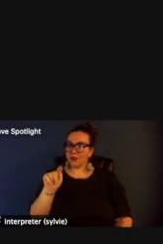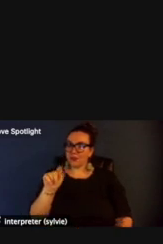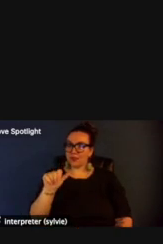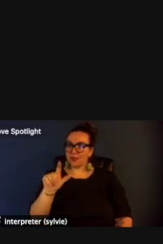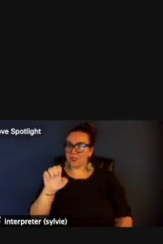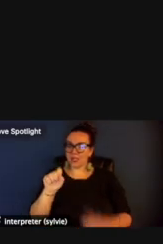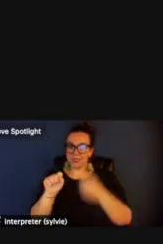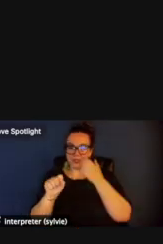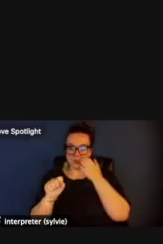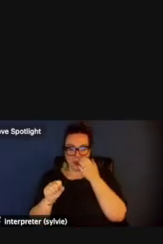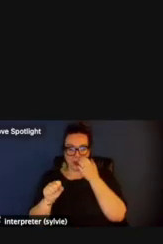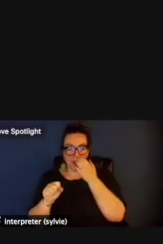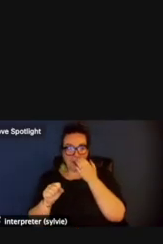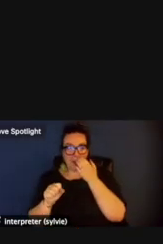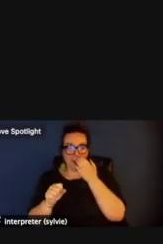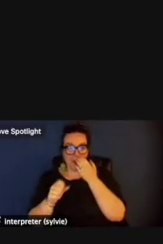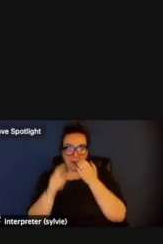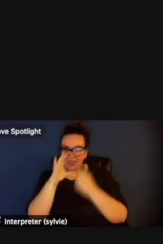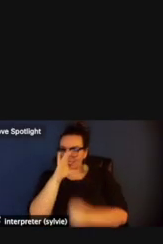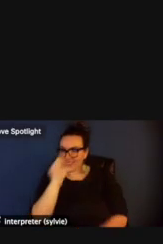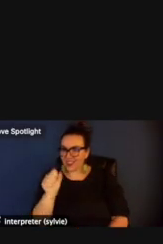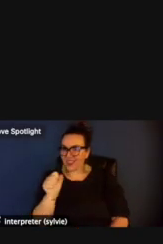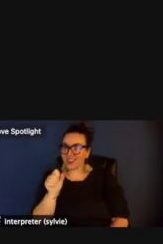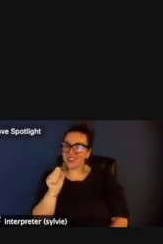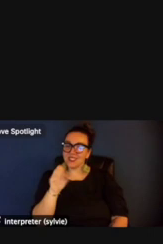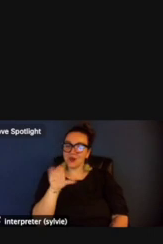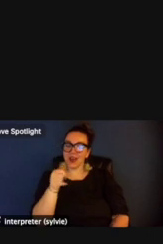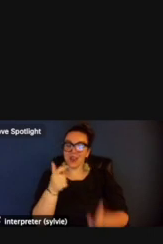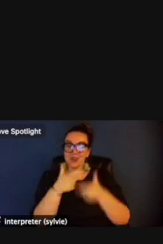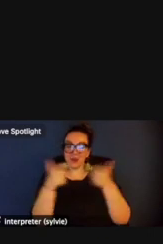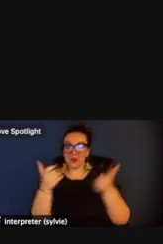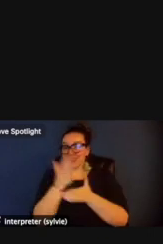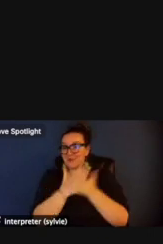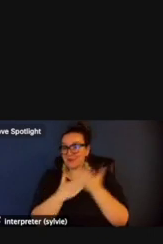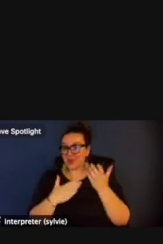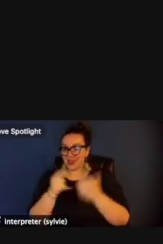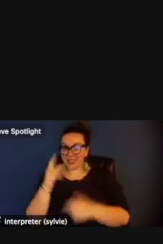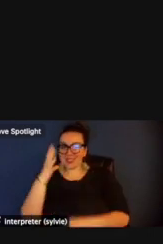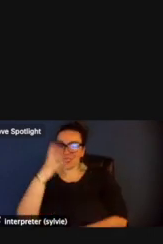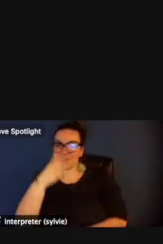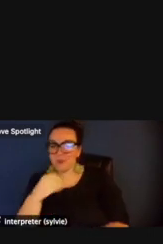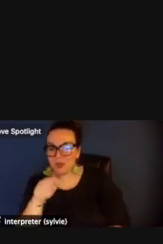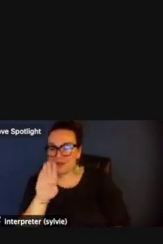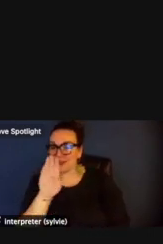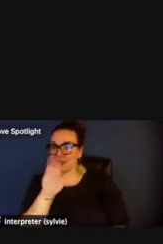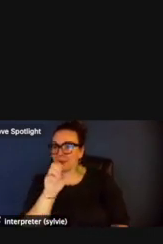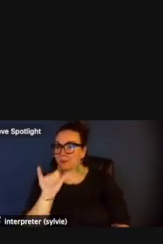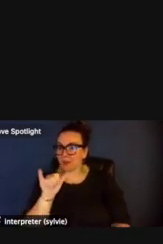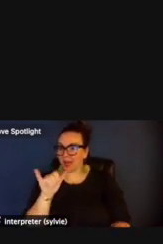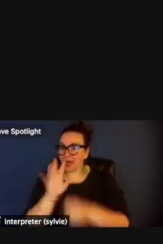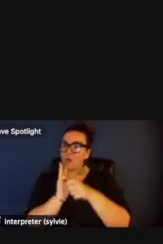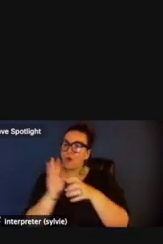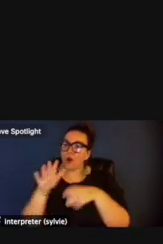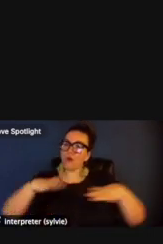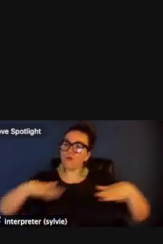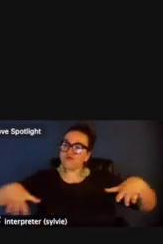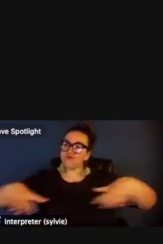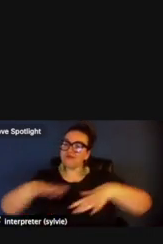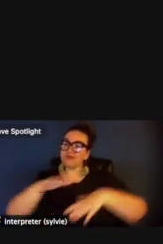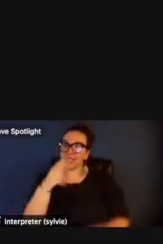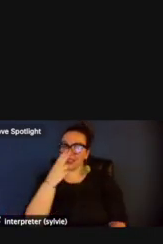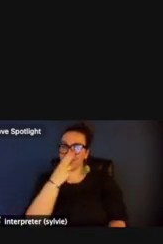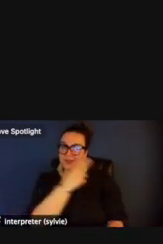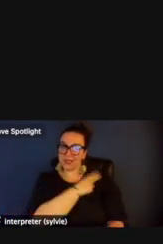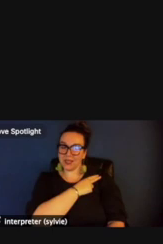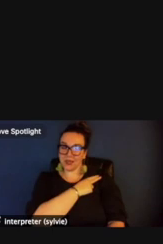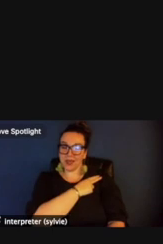with the water and everything. All right, so the another big part of this is a beautiful bay in Vietnam called Ha Long Bay, and you can